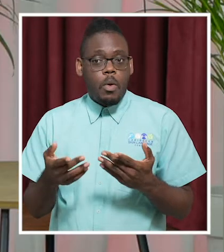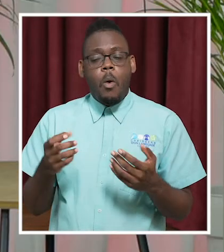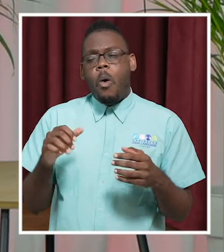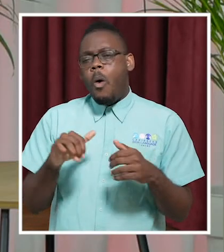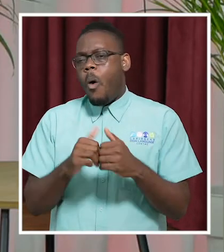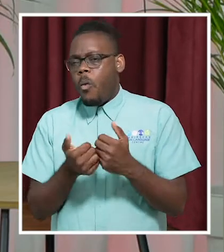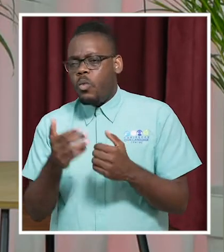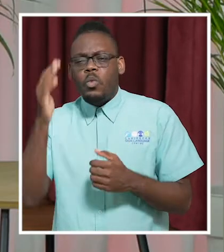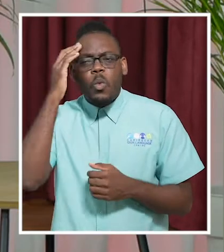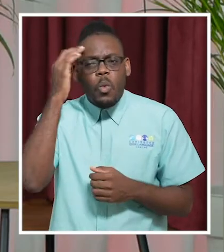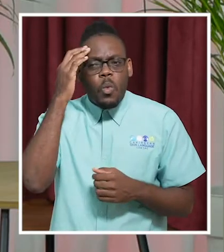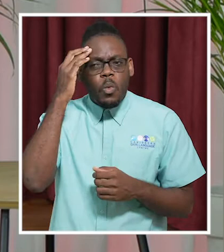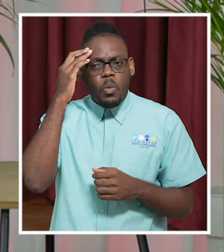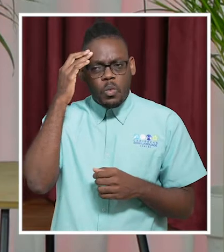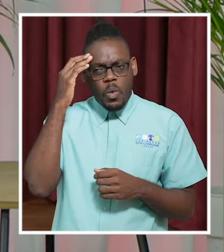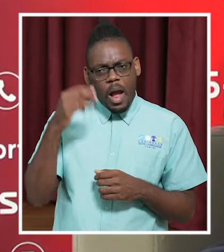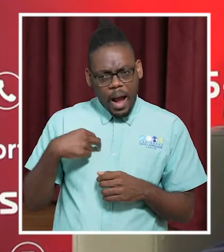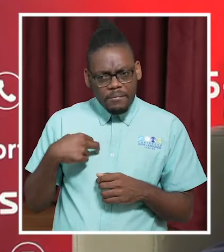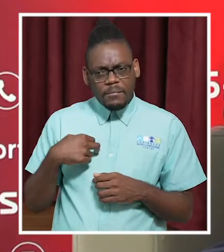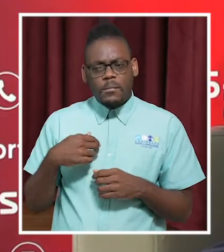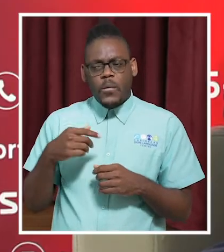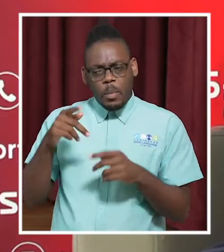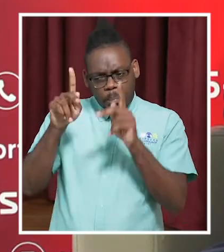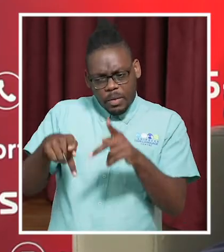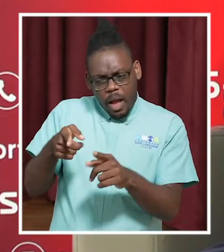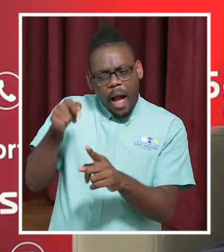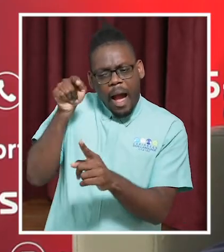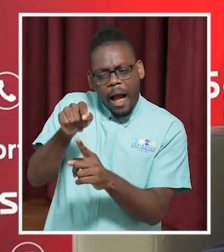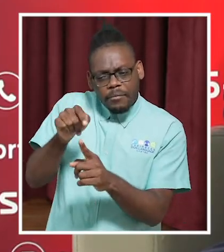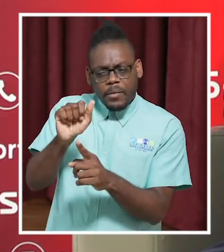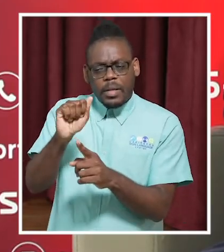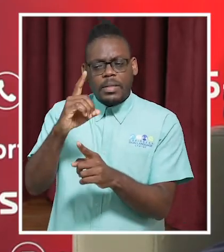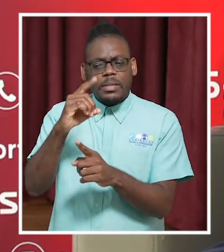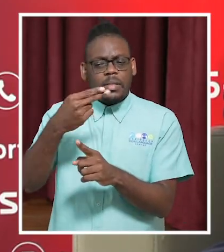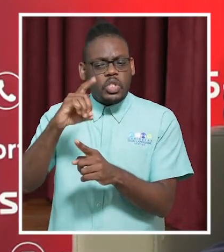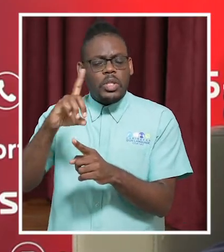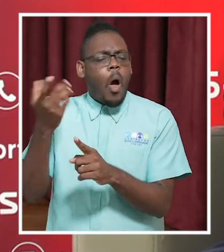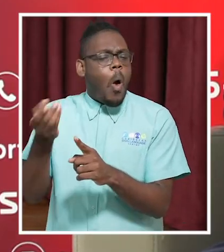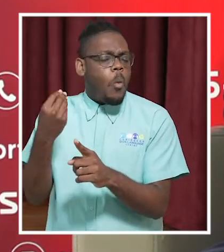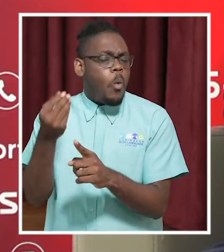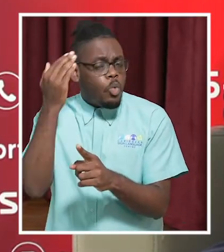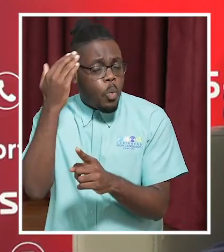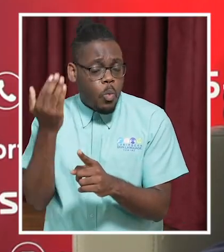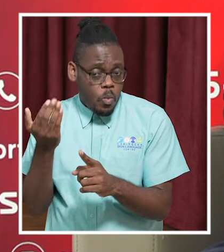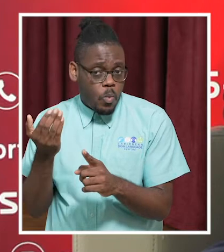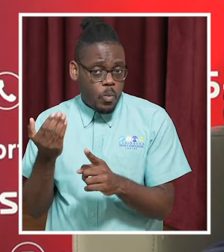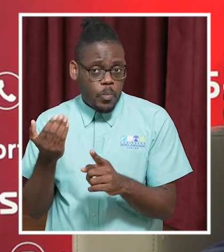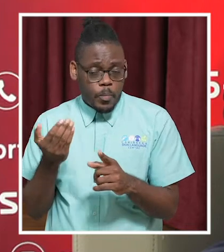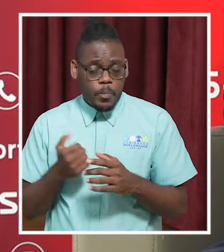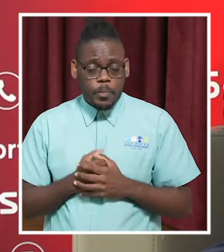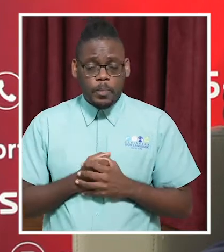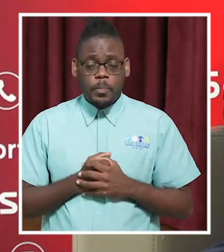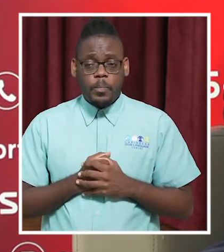dismissing. Precisely, and I think that is one of the issues that makes it difficult